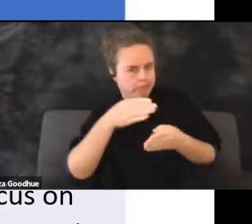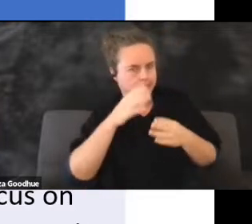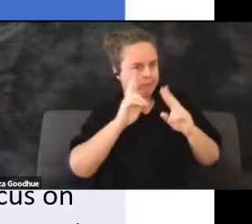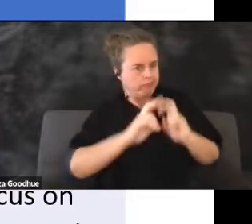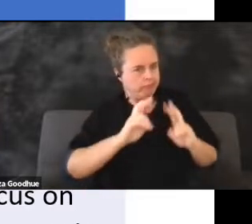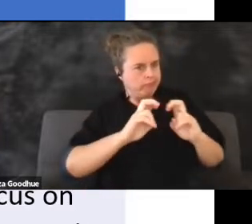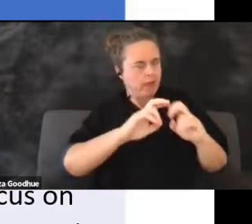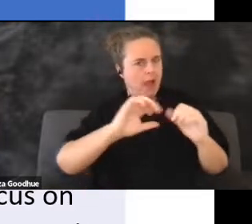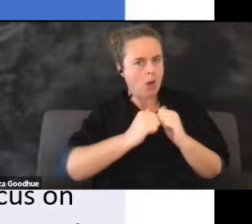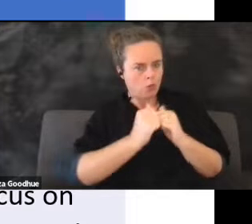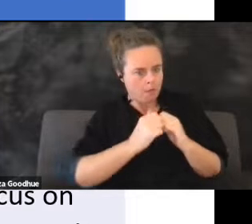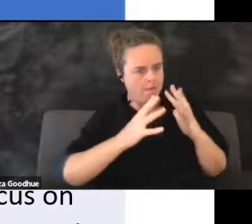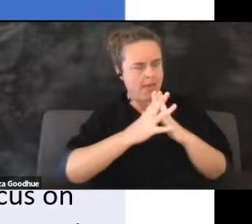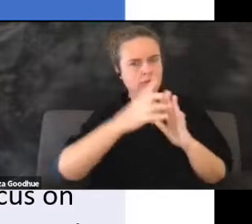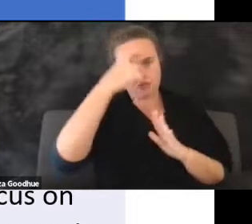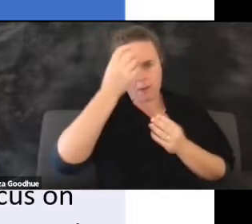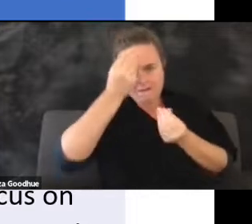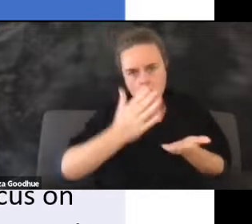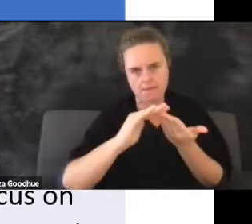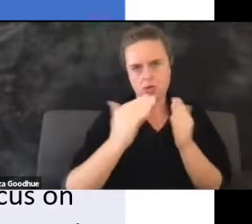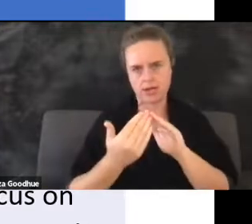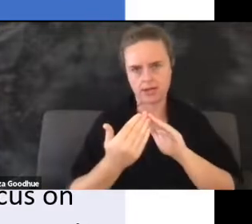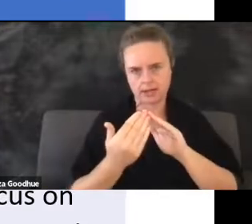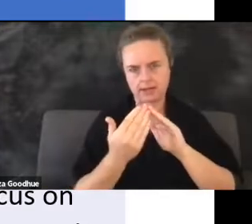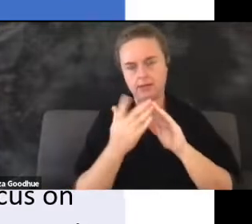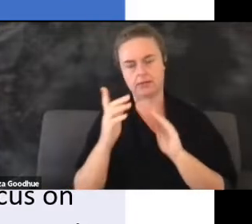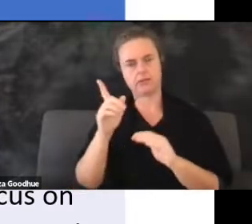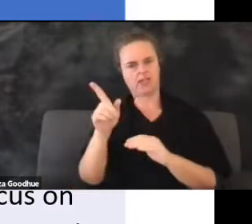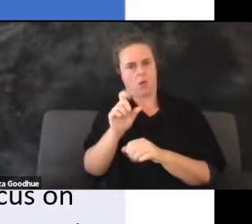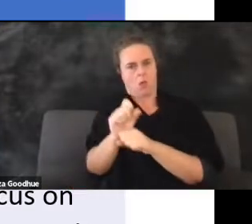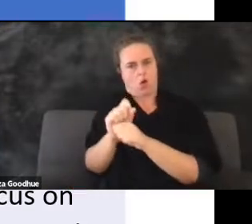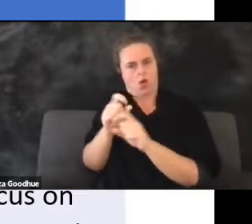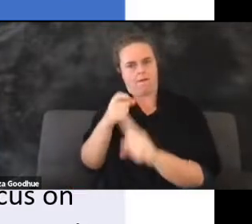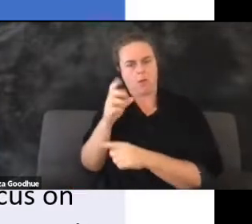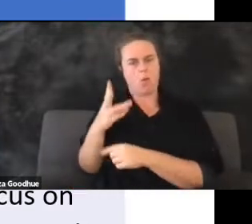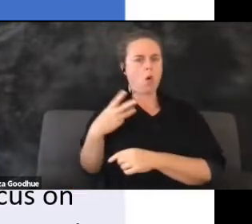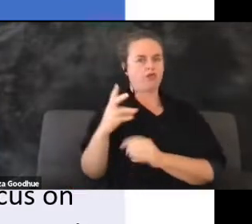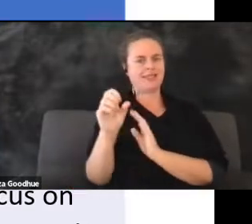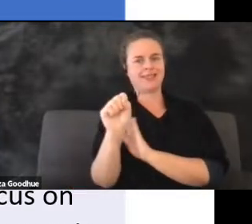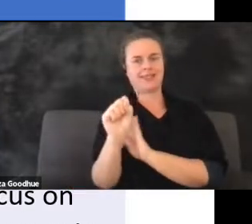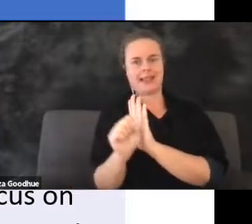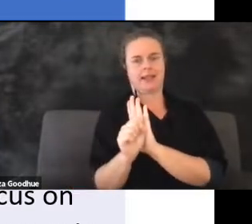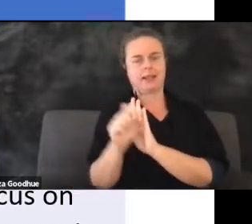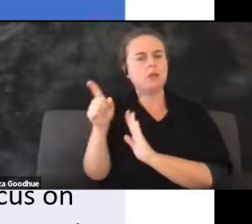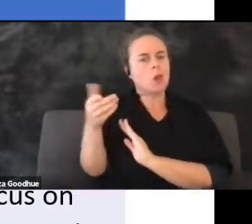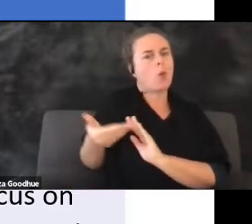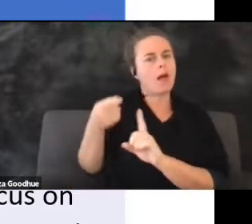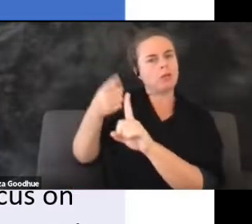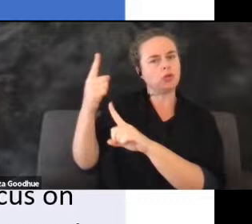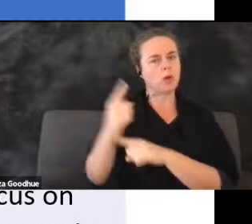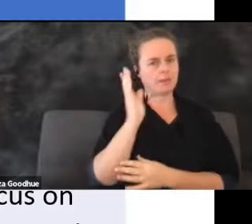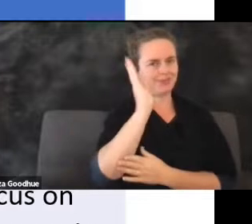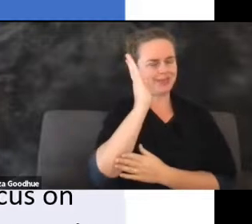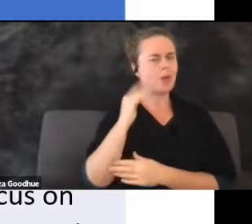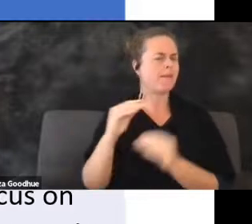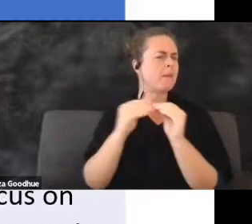communities, and the work that she's been able to do in Washington State. So excited to welcome her. More information and details about that